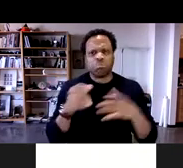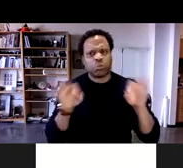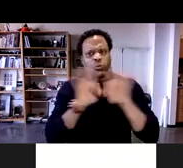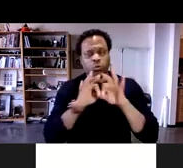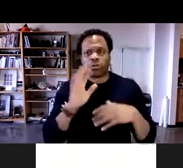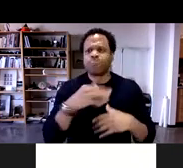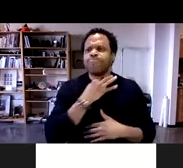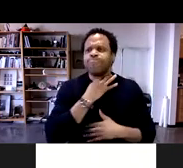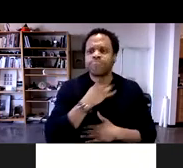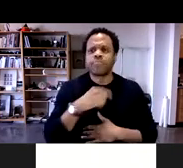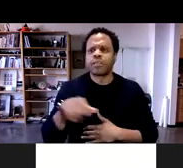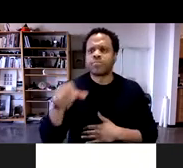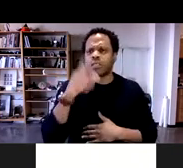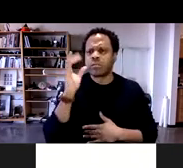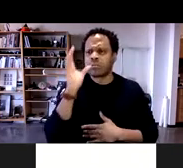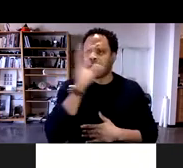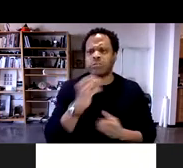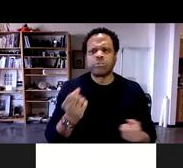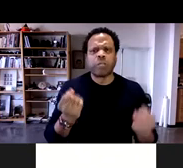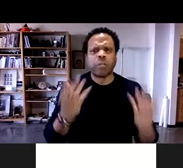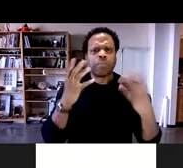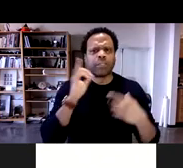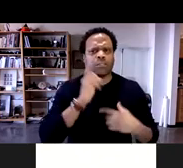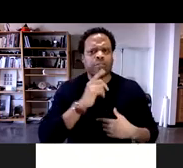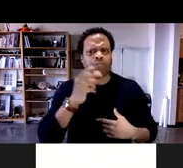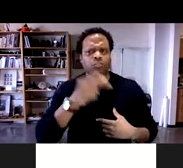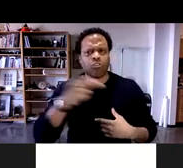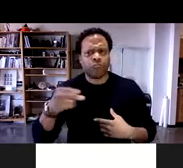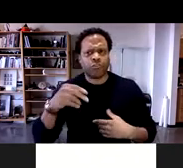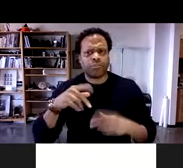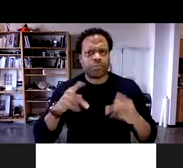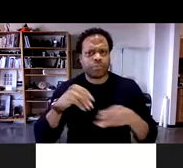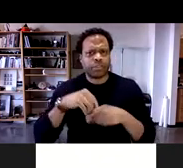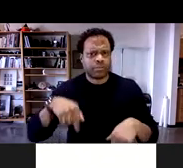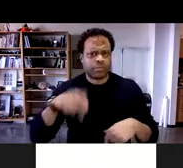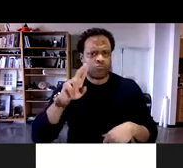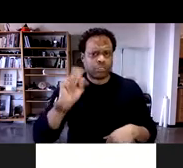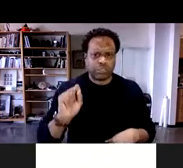So I know you're thinking, why is this training, this workshop important,